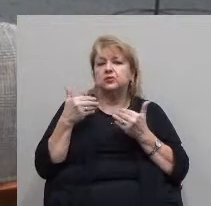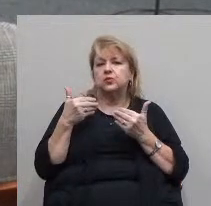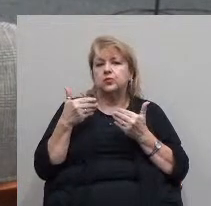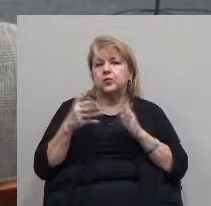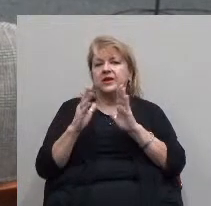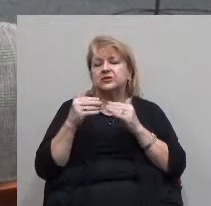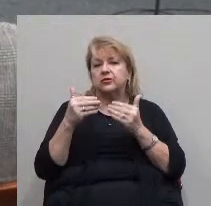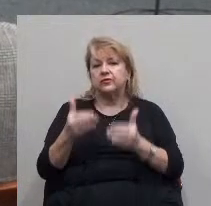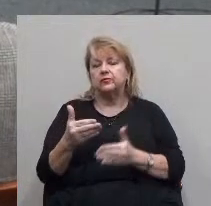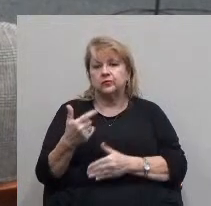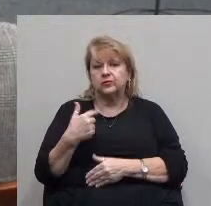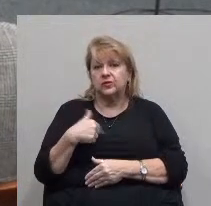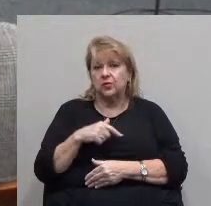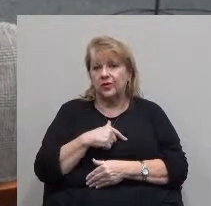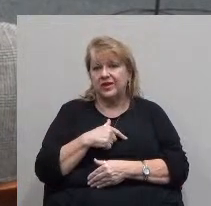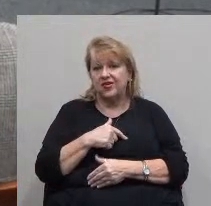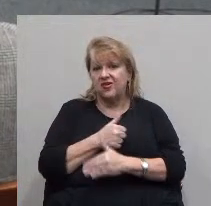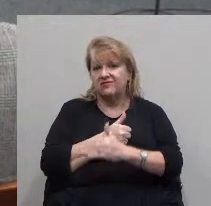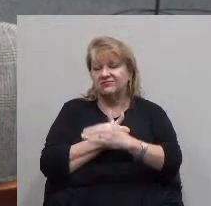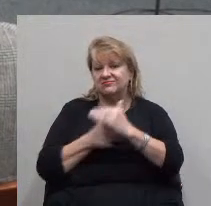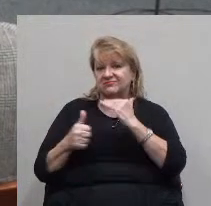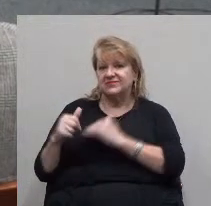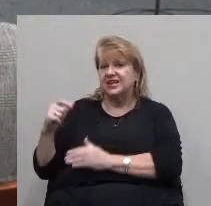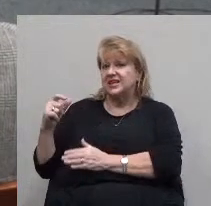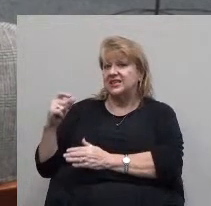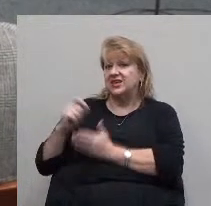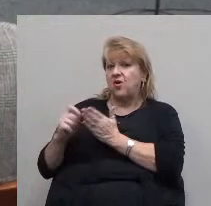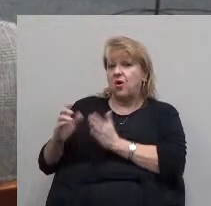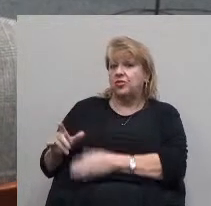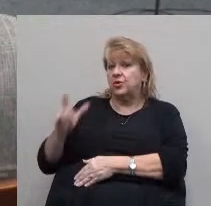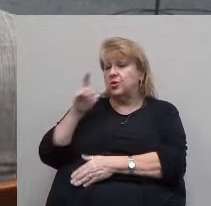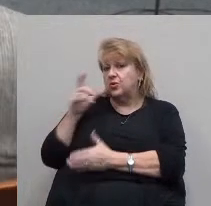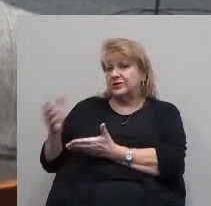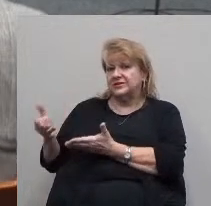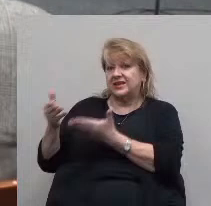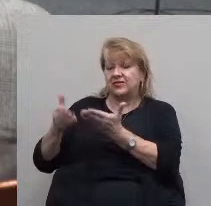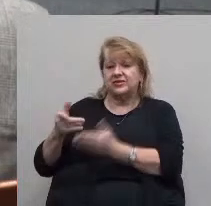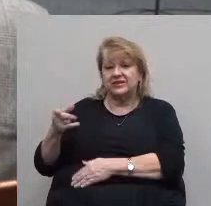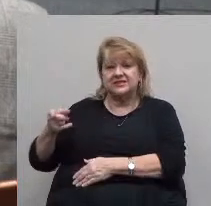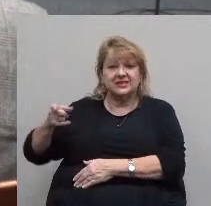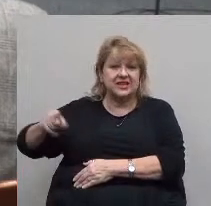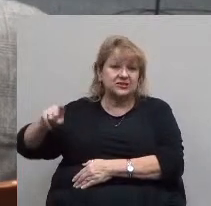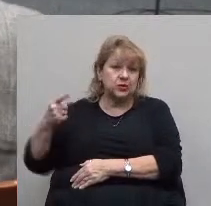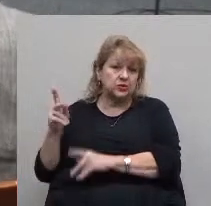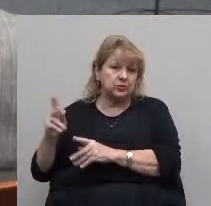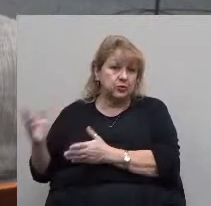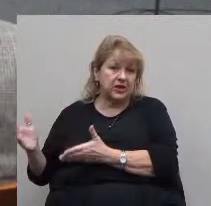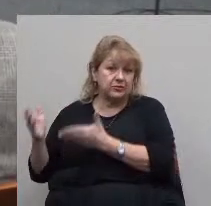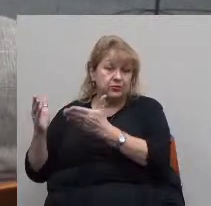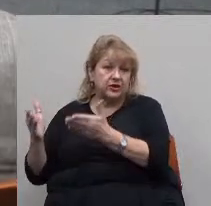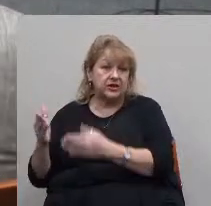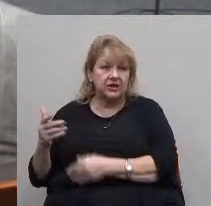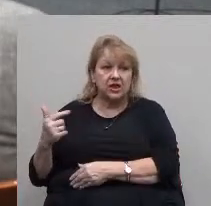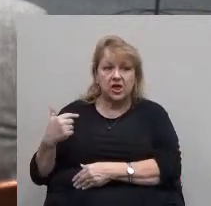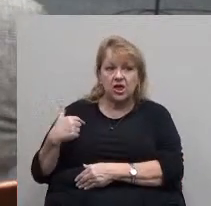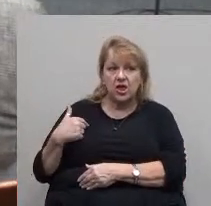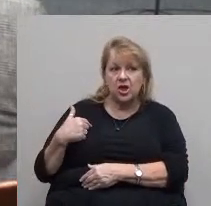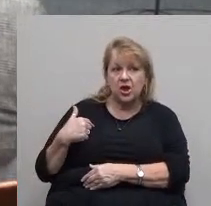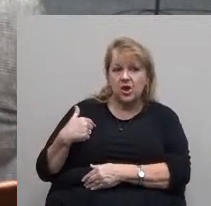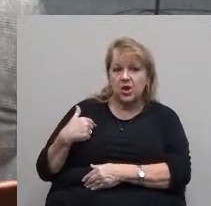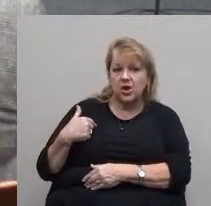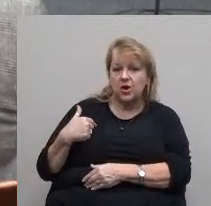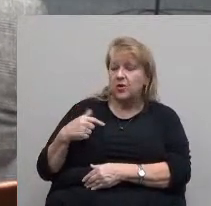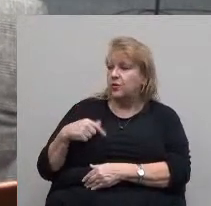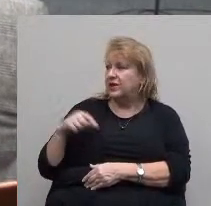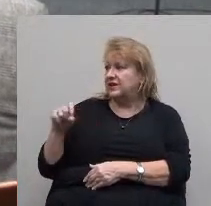ultimately, we are at the mercy of the author who is carrying this, because they are the only ones who can bring it. Maybe we can work with, I mean, we've